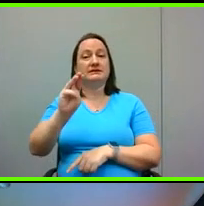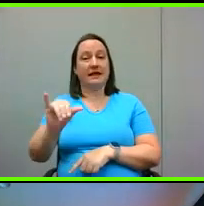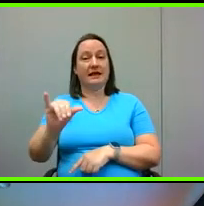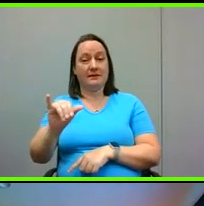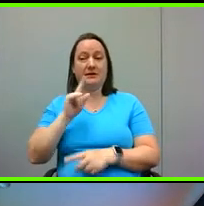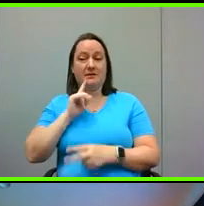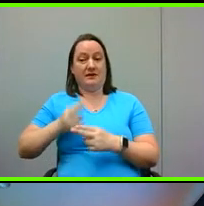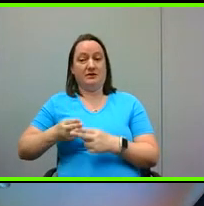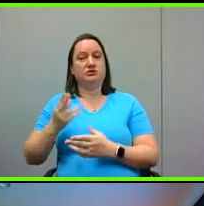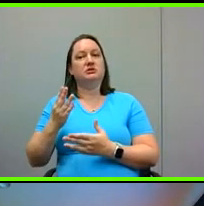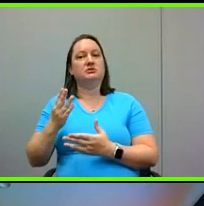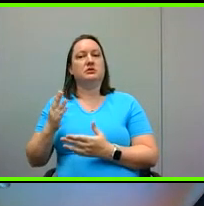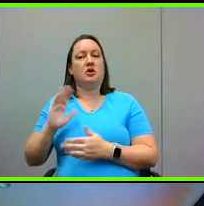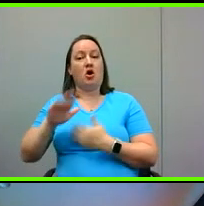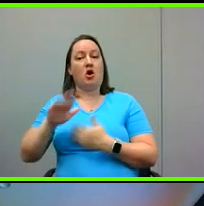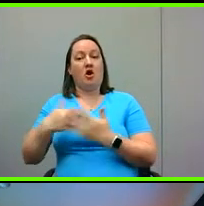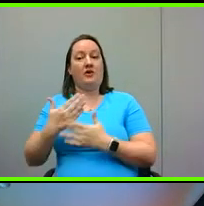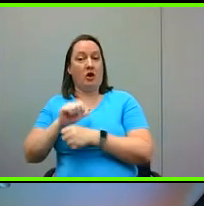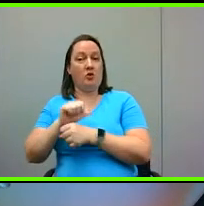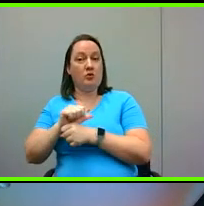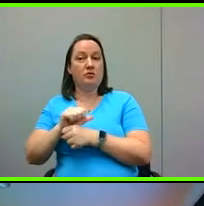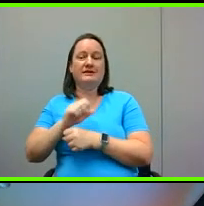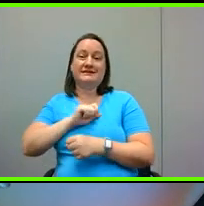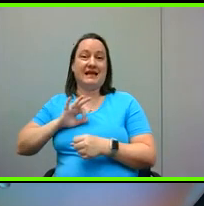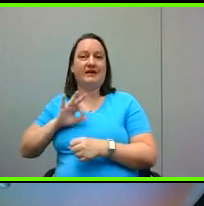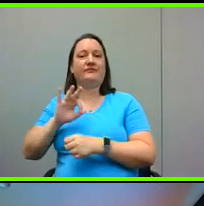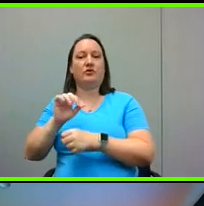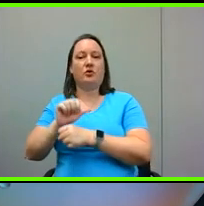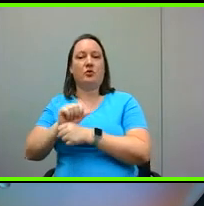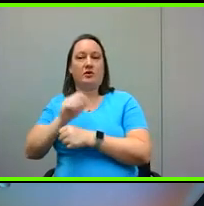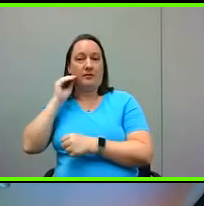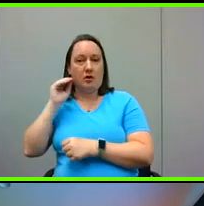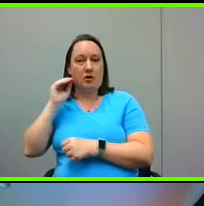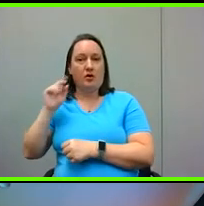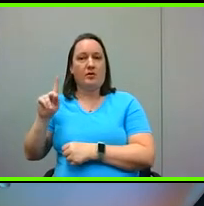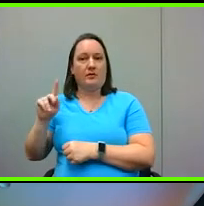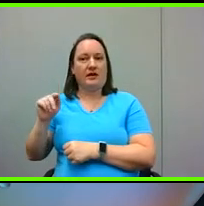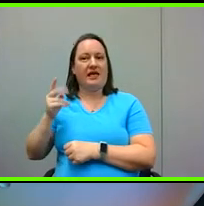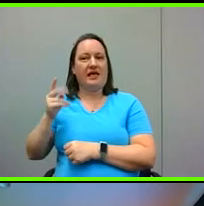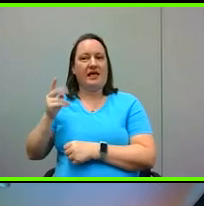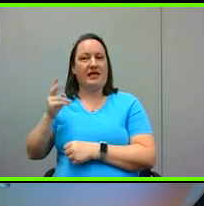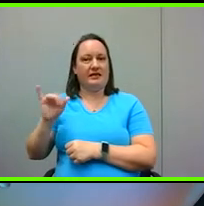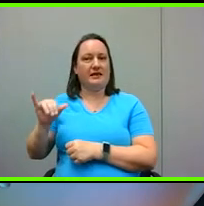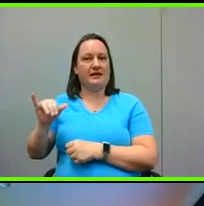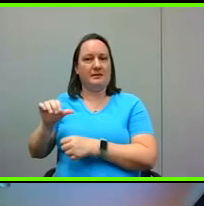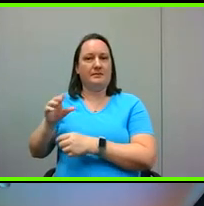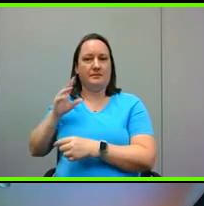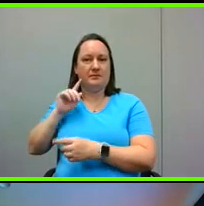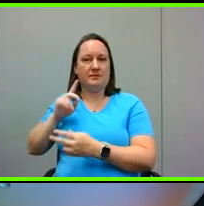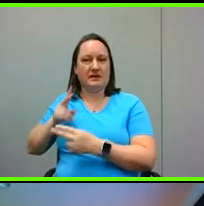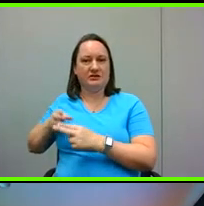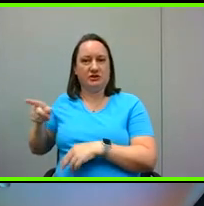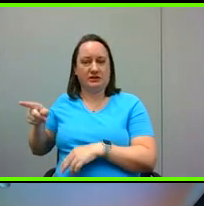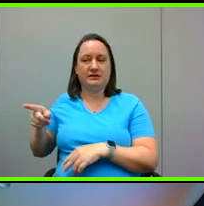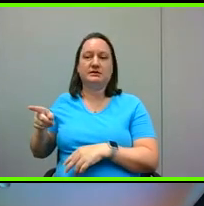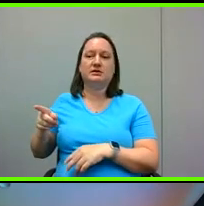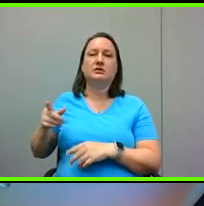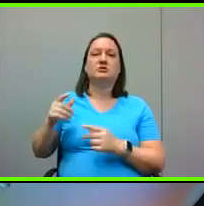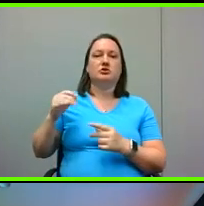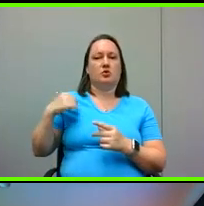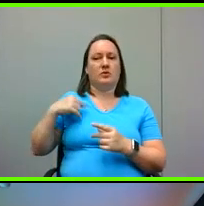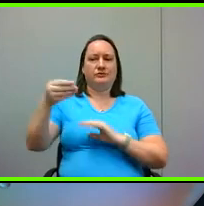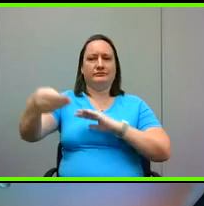our staff are teleworking pretty much. Some of the staff we go to the office to process bills, and we have to do it in that manner. Although our fiscal